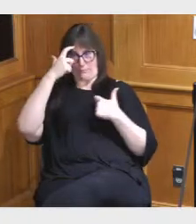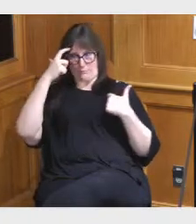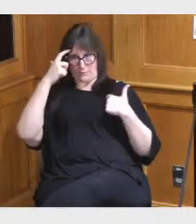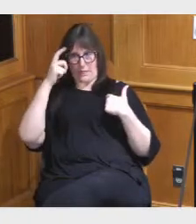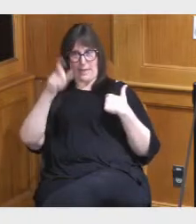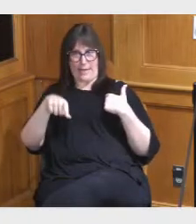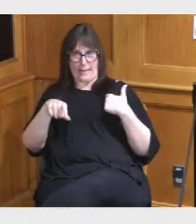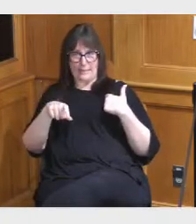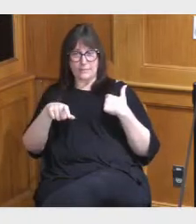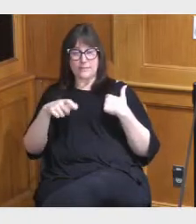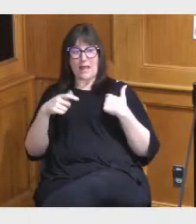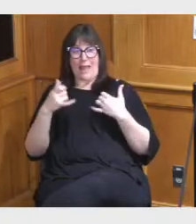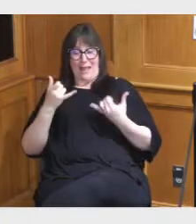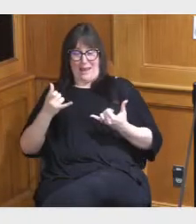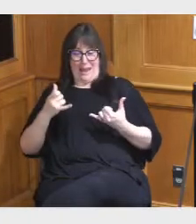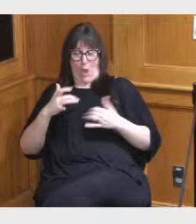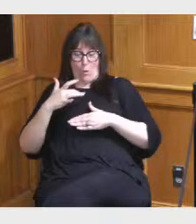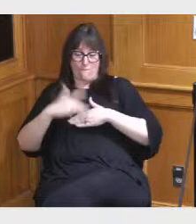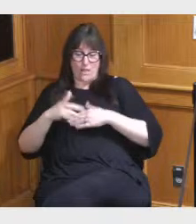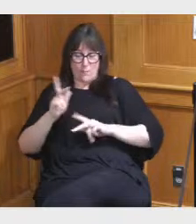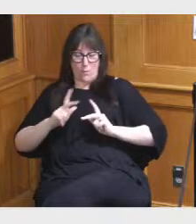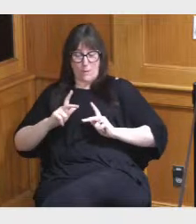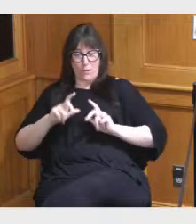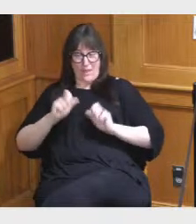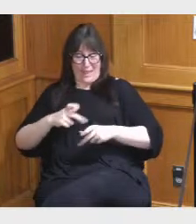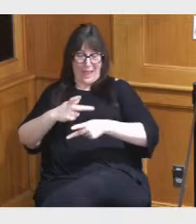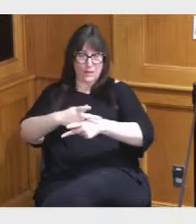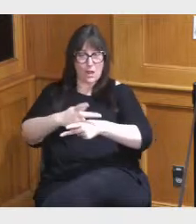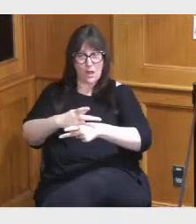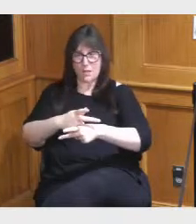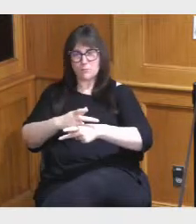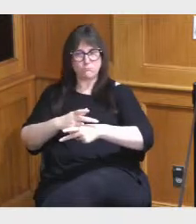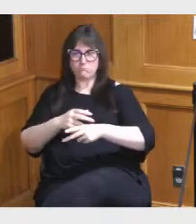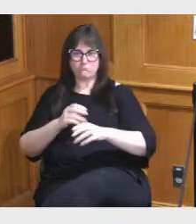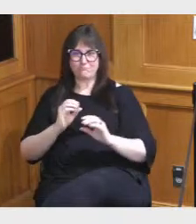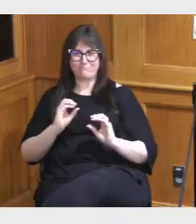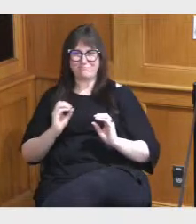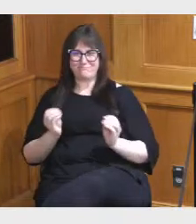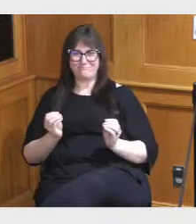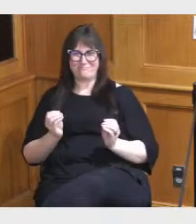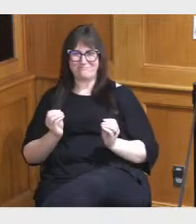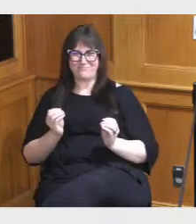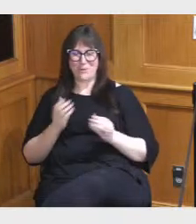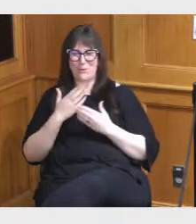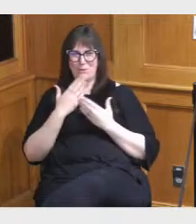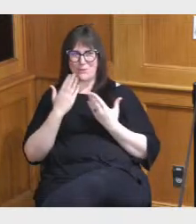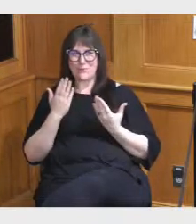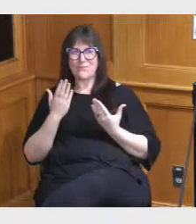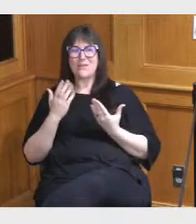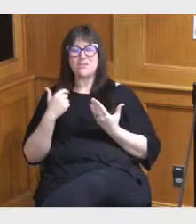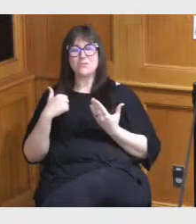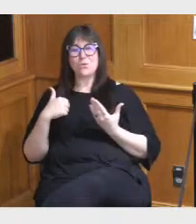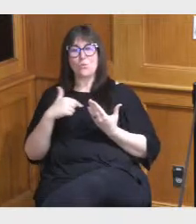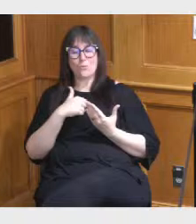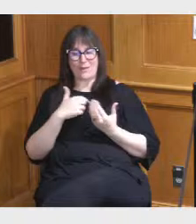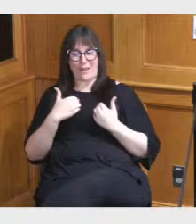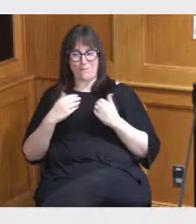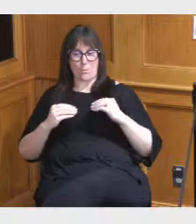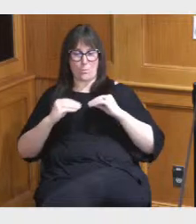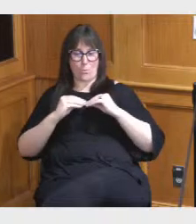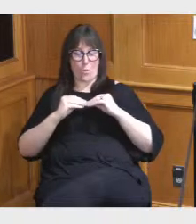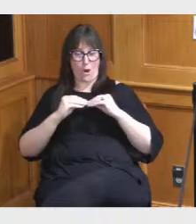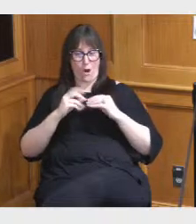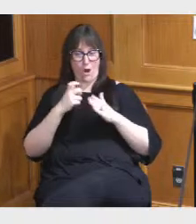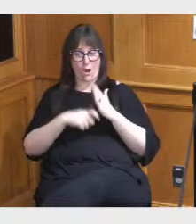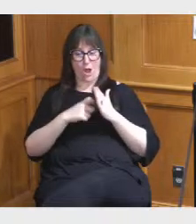also a shortage of available caregivers locally. So there is some associated cost as we look for